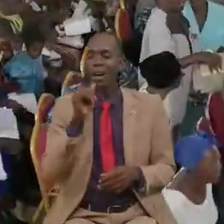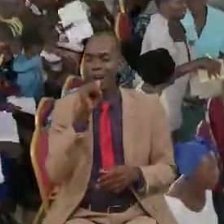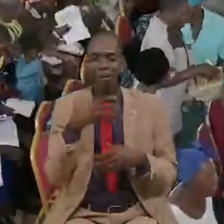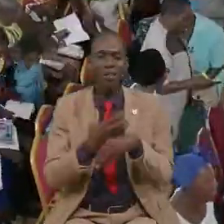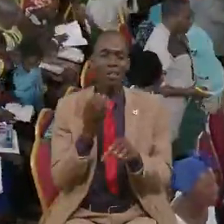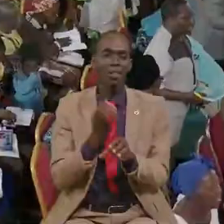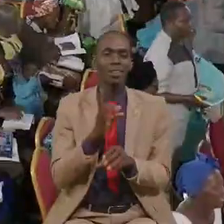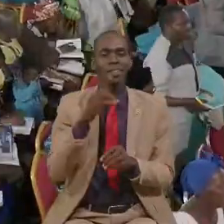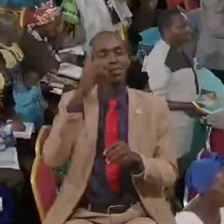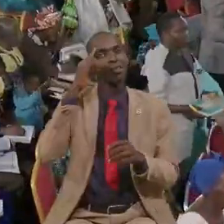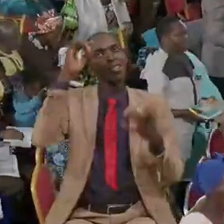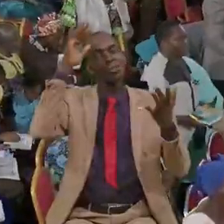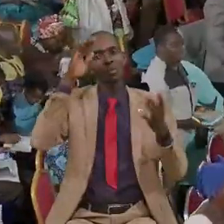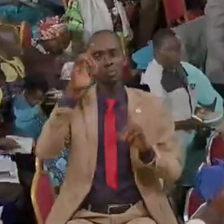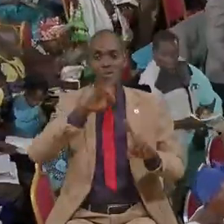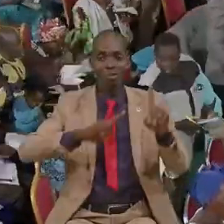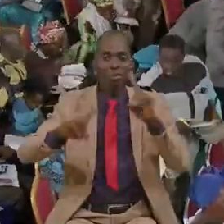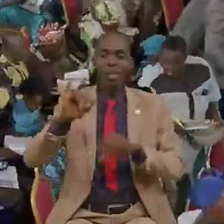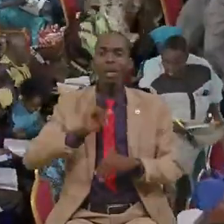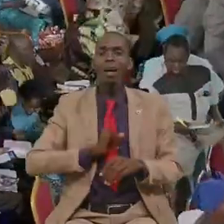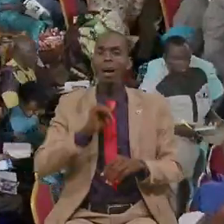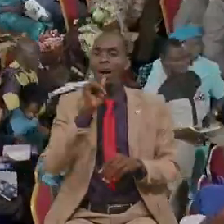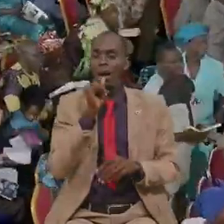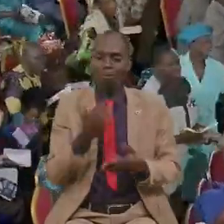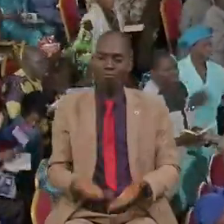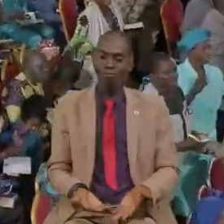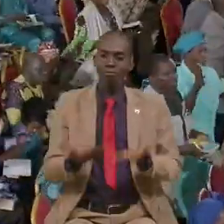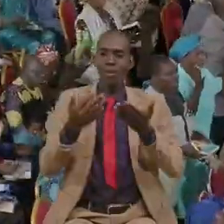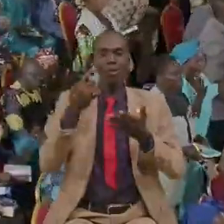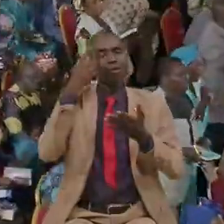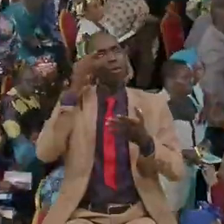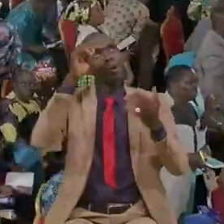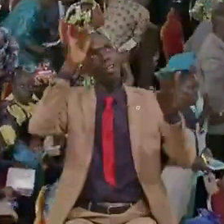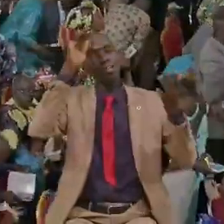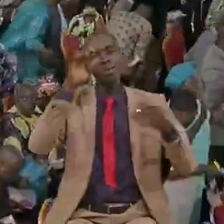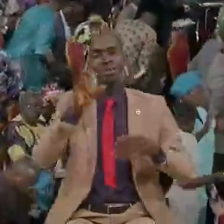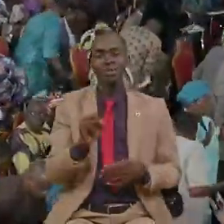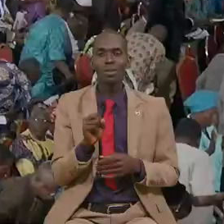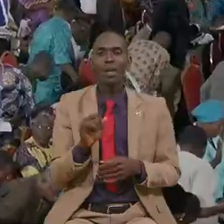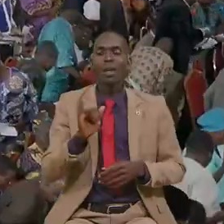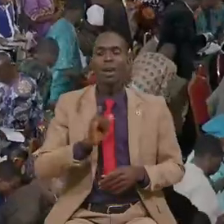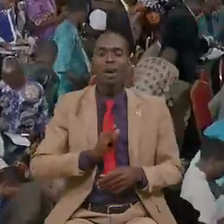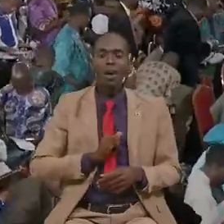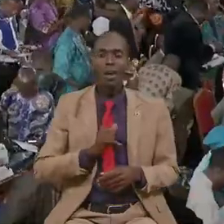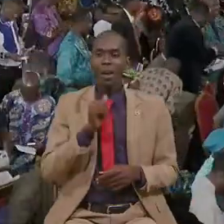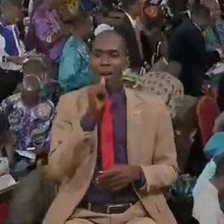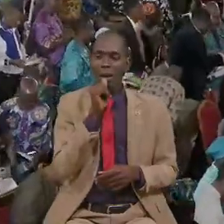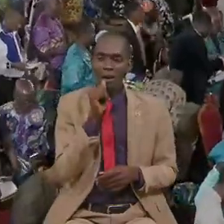expectation. I am raised up for expectation. I am